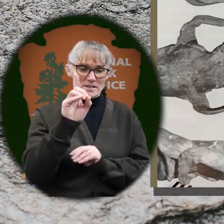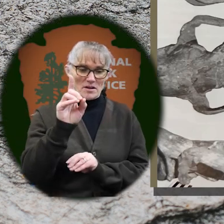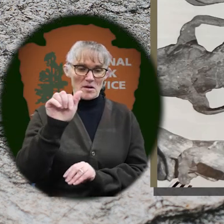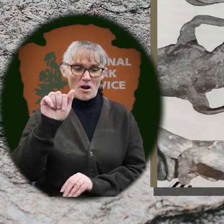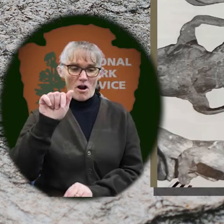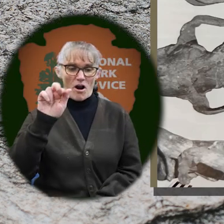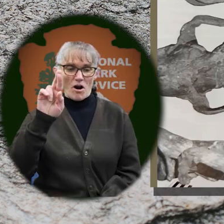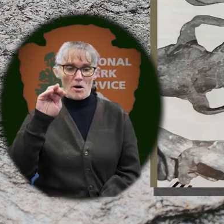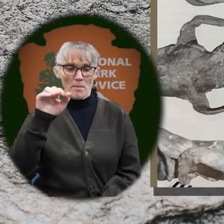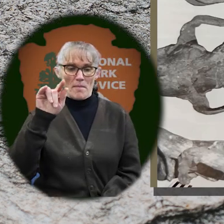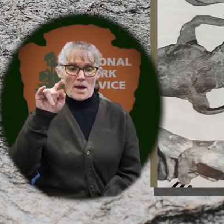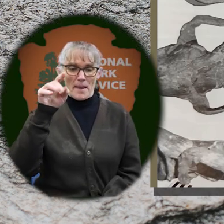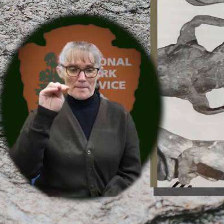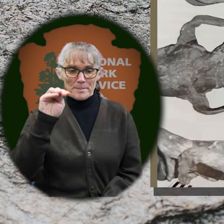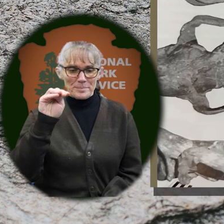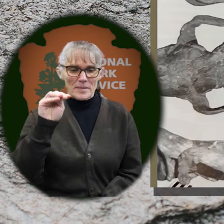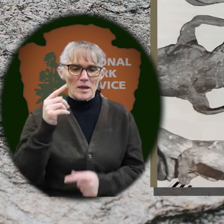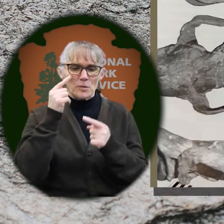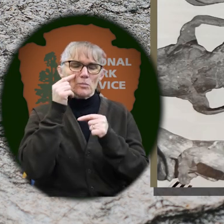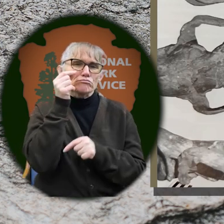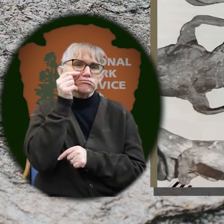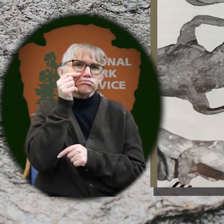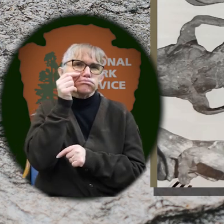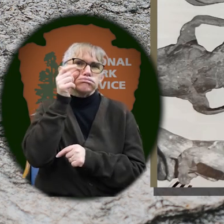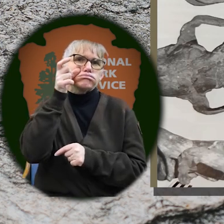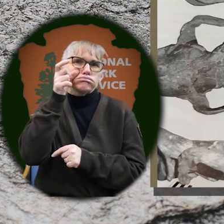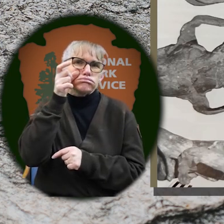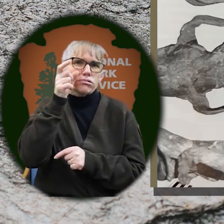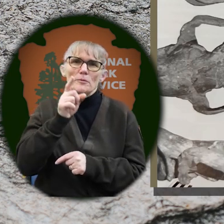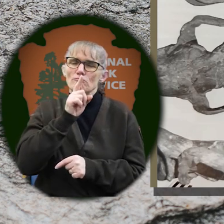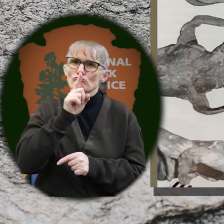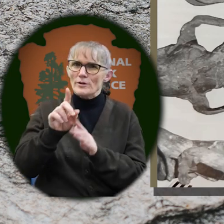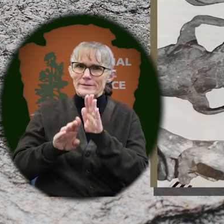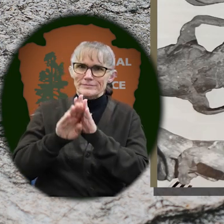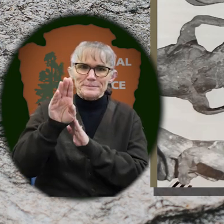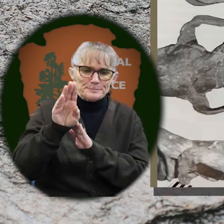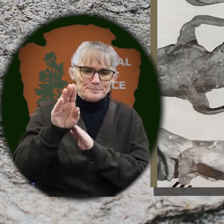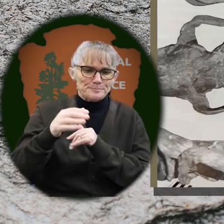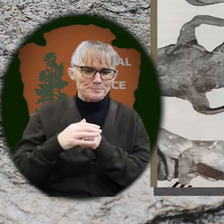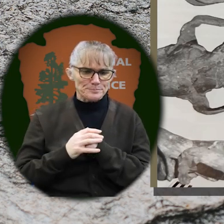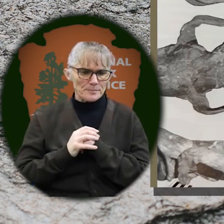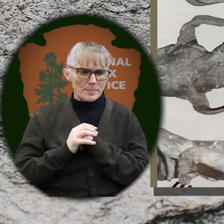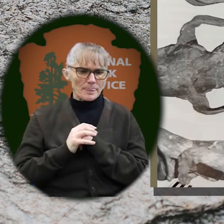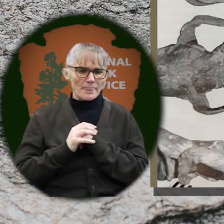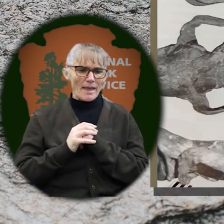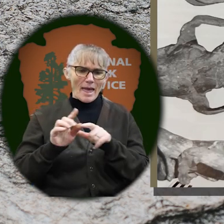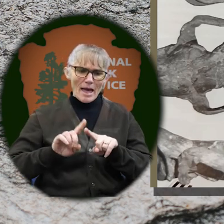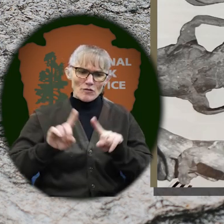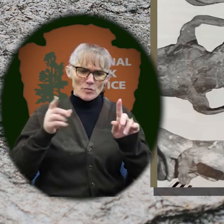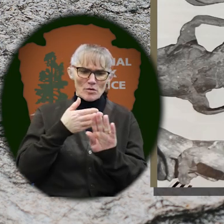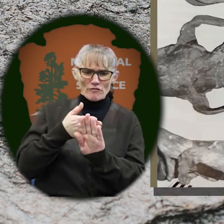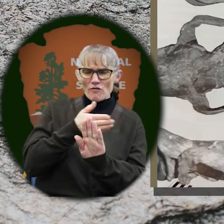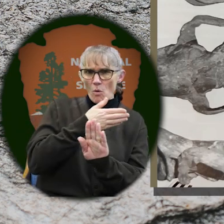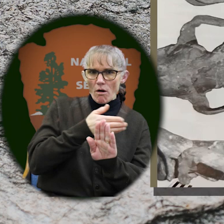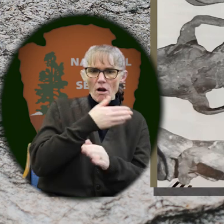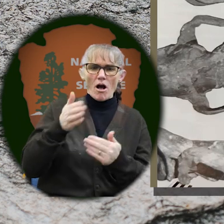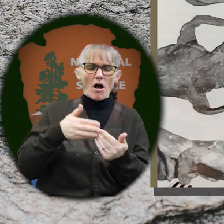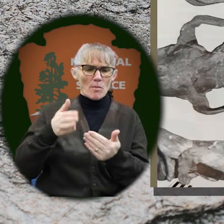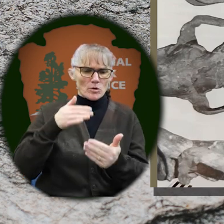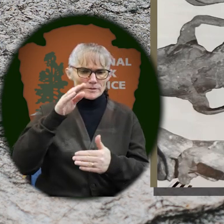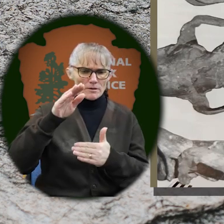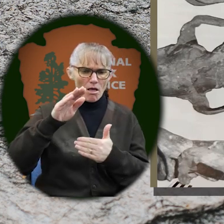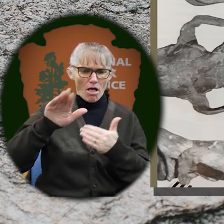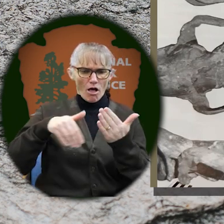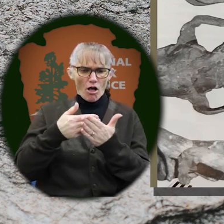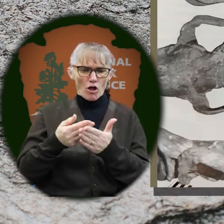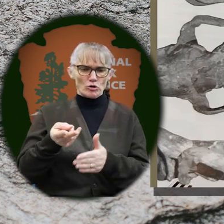Diceratherium armatum is where the really pronounced nasal ridges are. However, before that, pretty